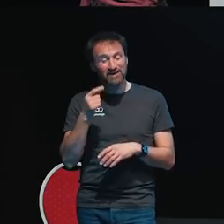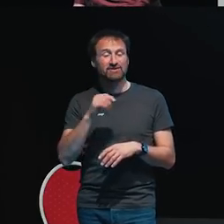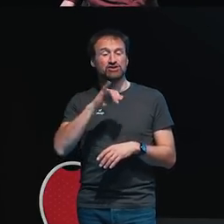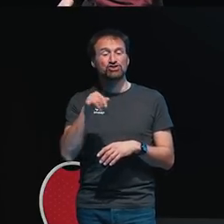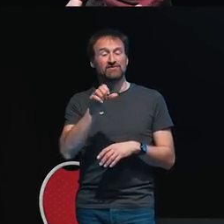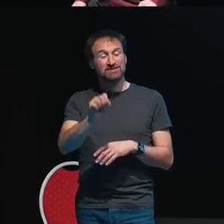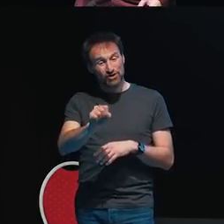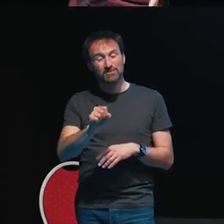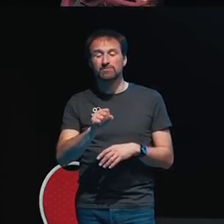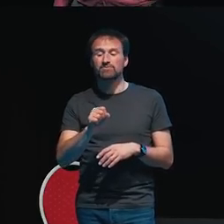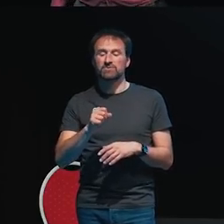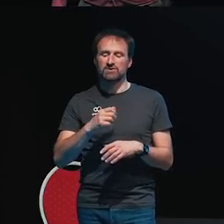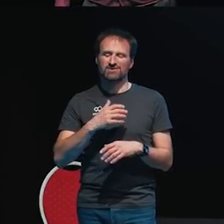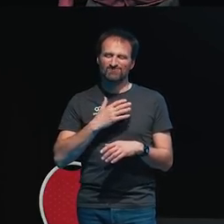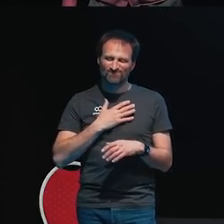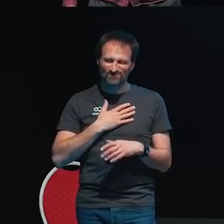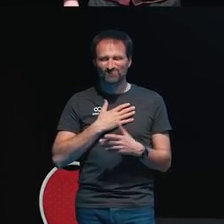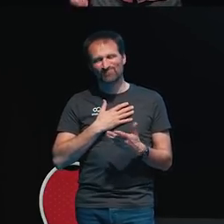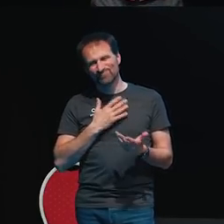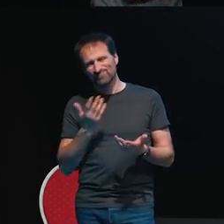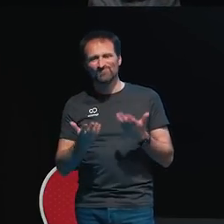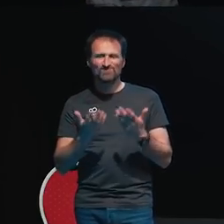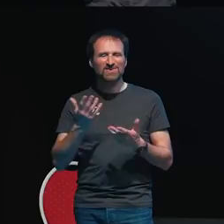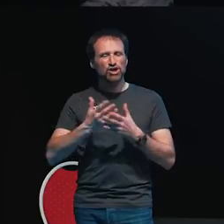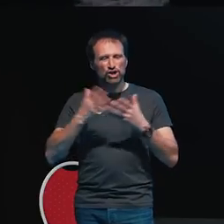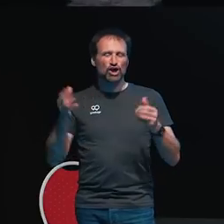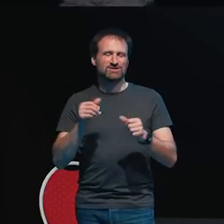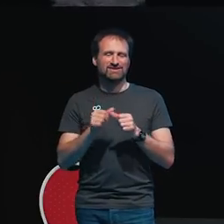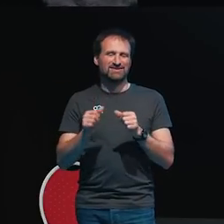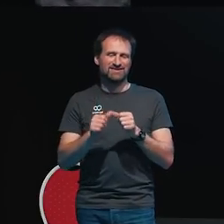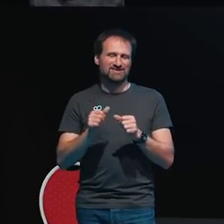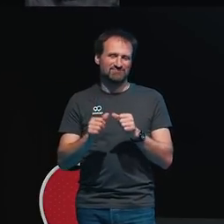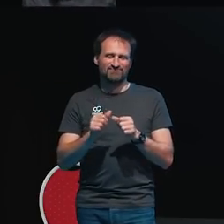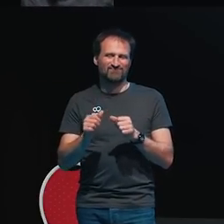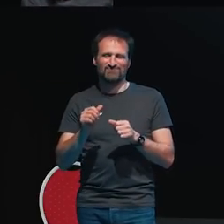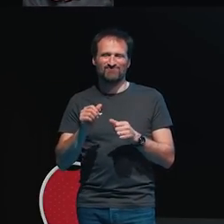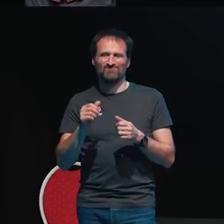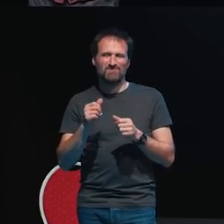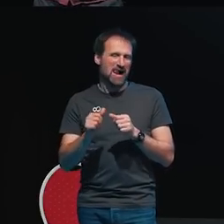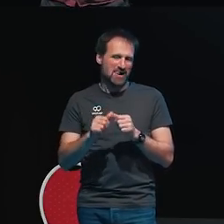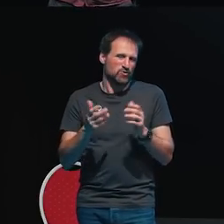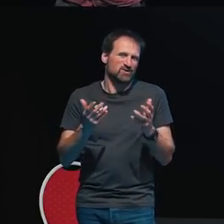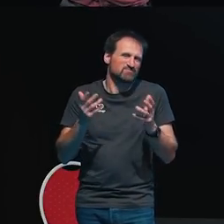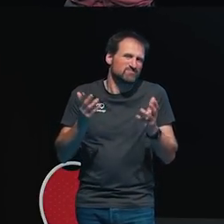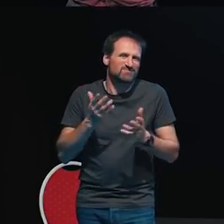has the most deficiencies, or well, deficiency is not the right word,